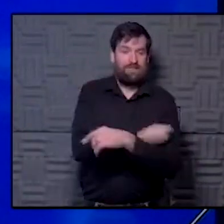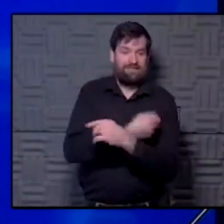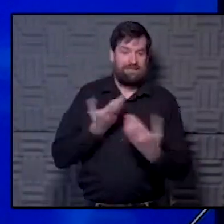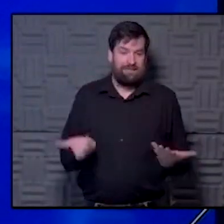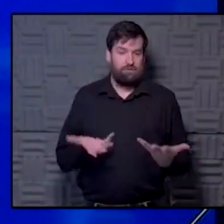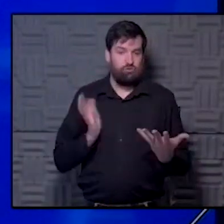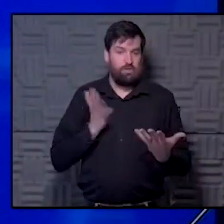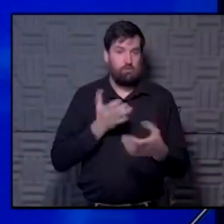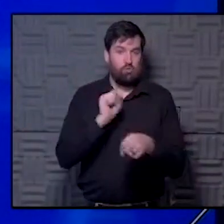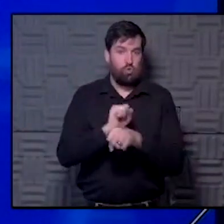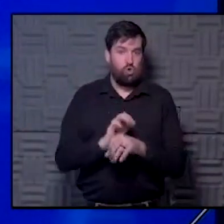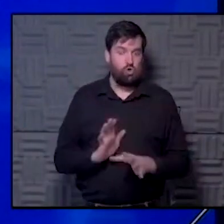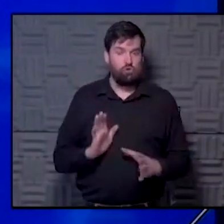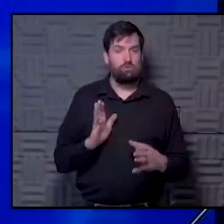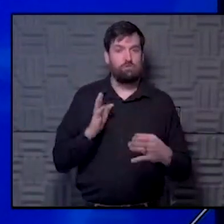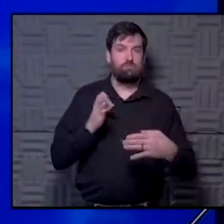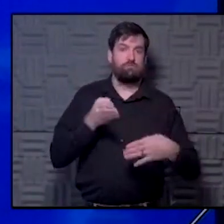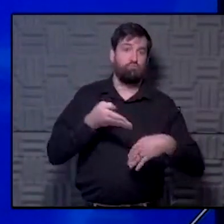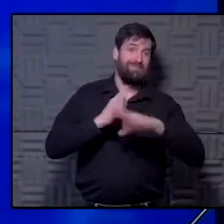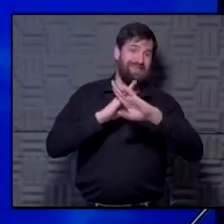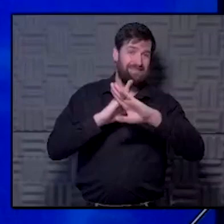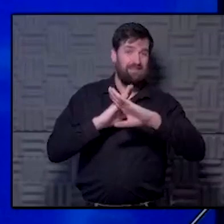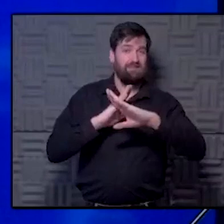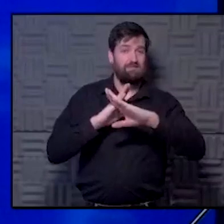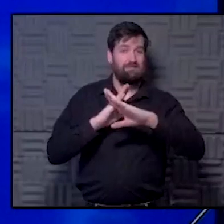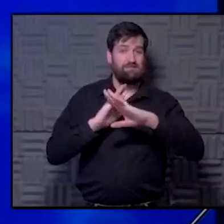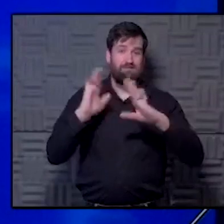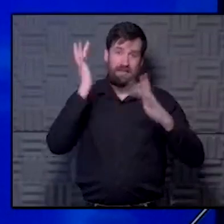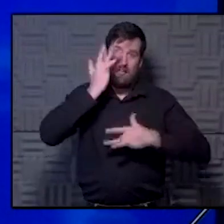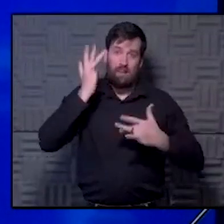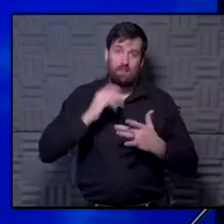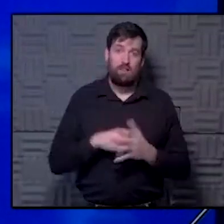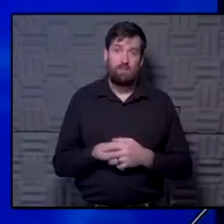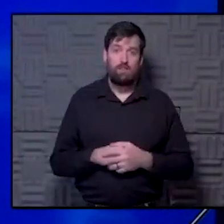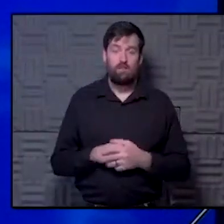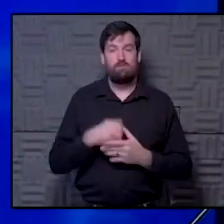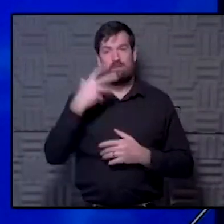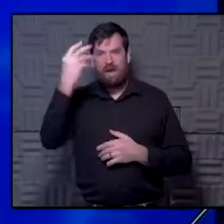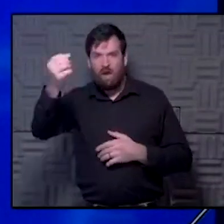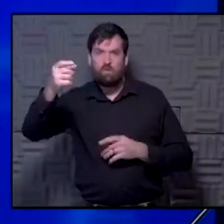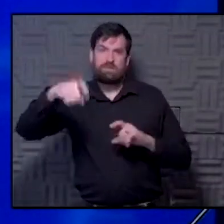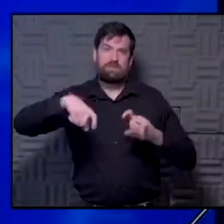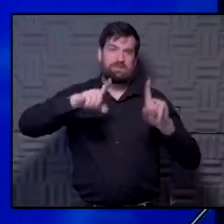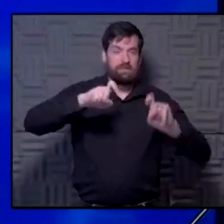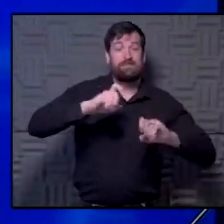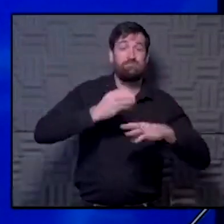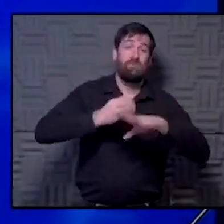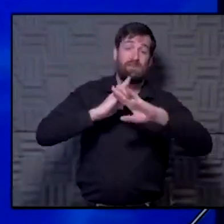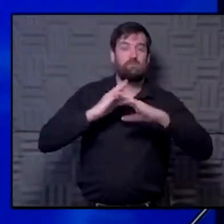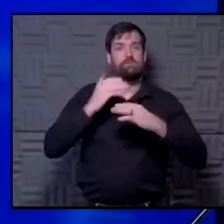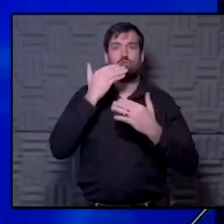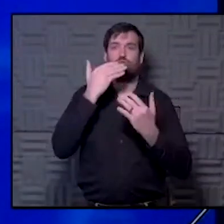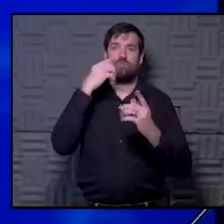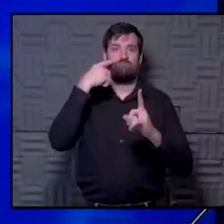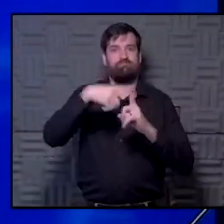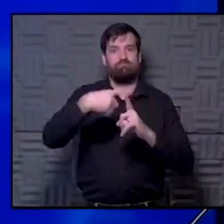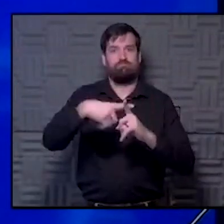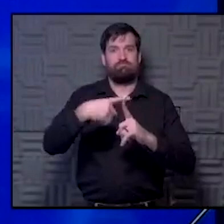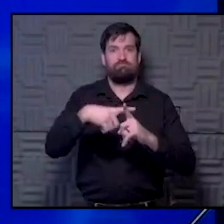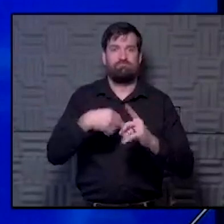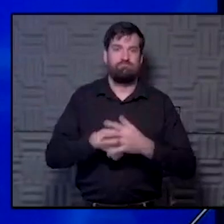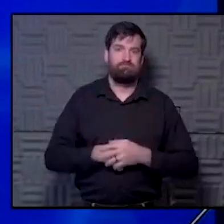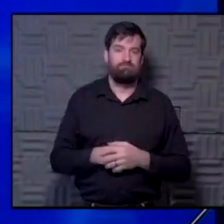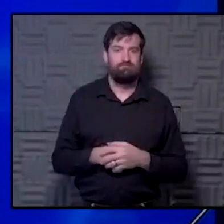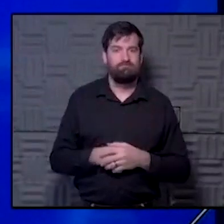healthcare workers is preventing them from being ill, being out, needing tested. So all good signs as